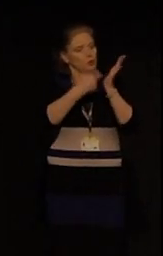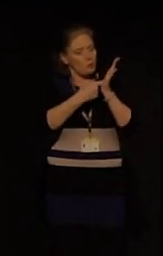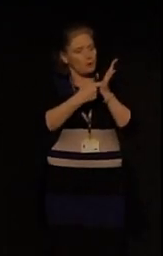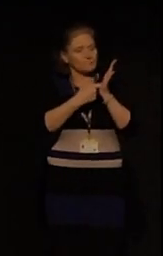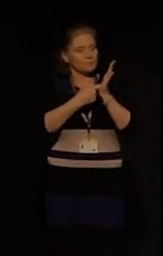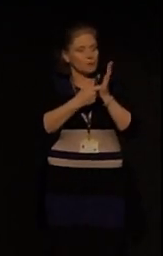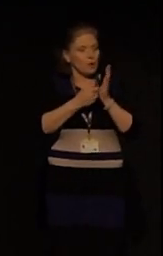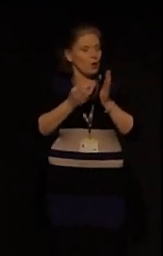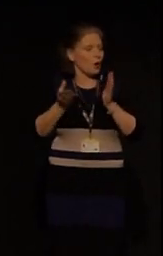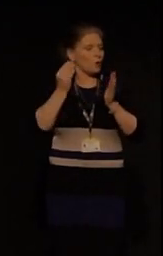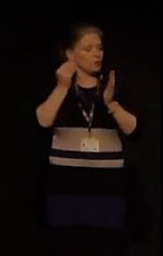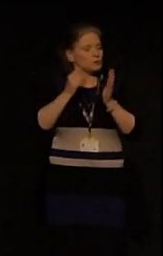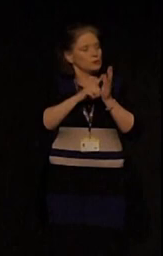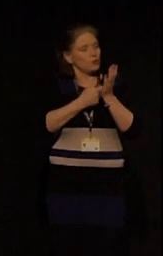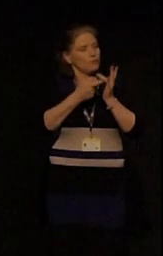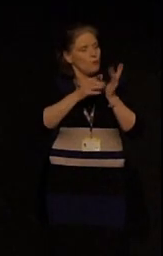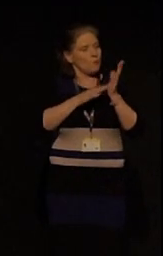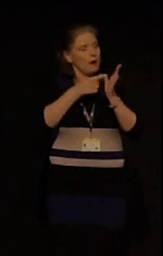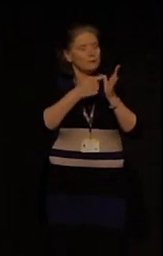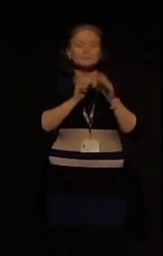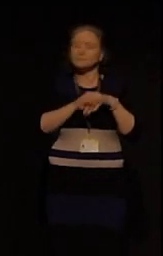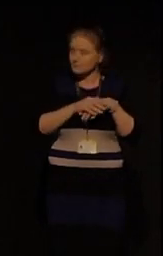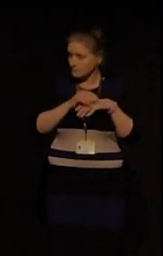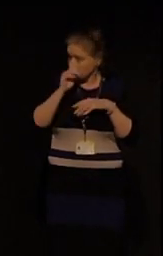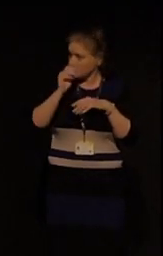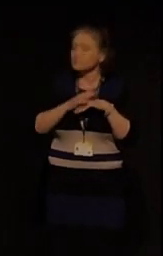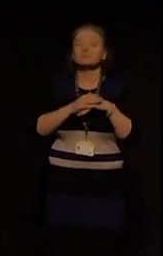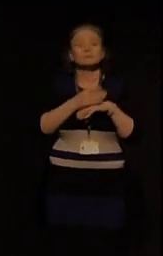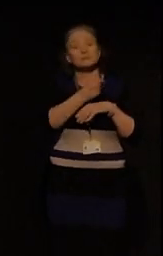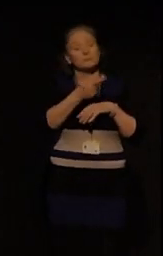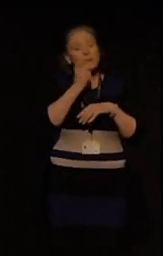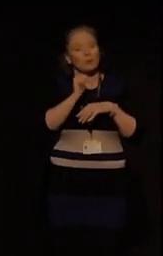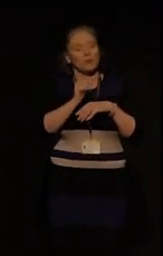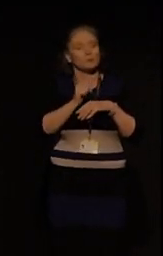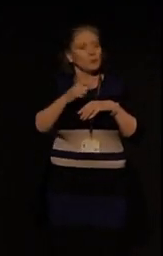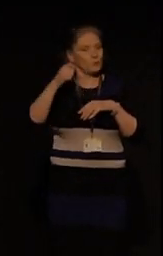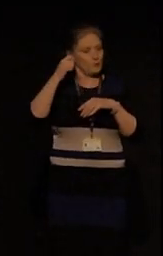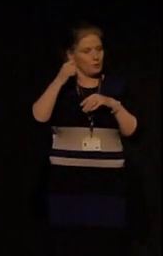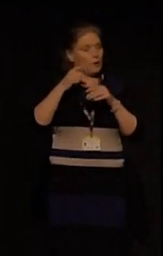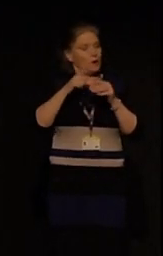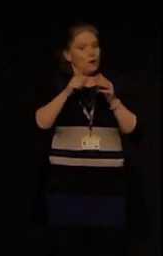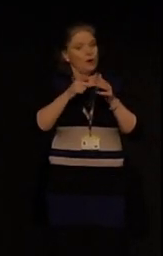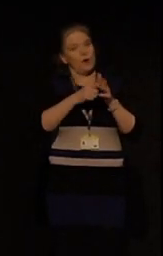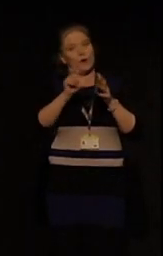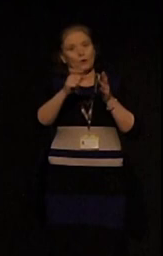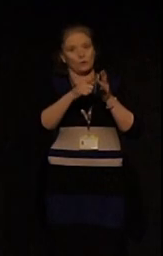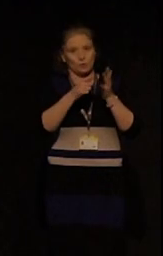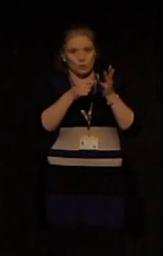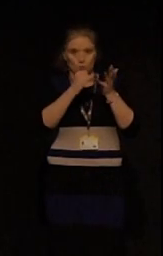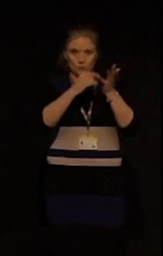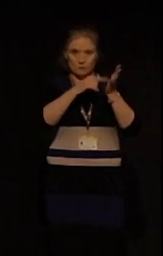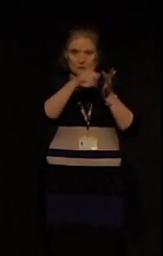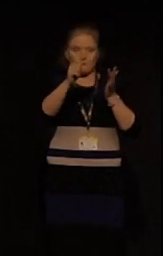acoustic neuroma or vestibular schwannoma. And people that have acoustic neuromas or vestibular